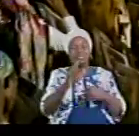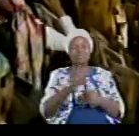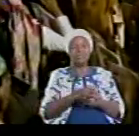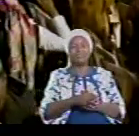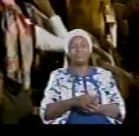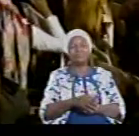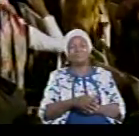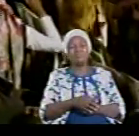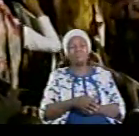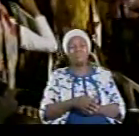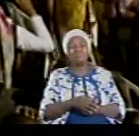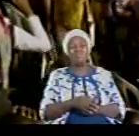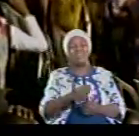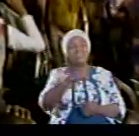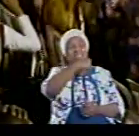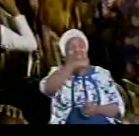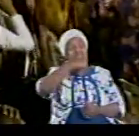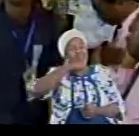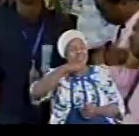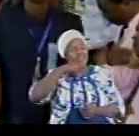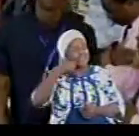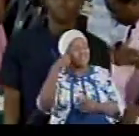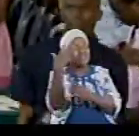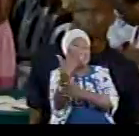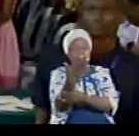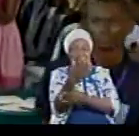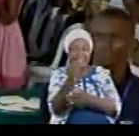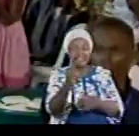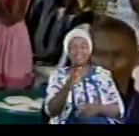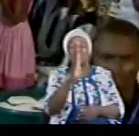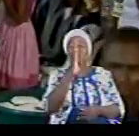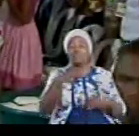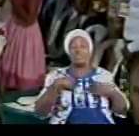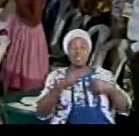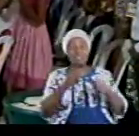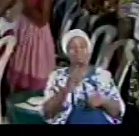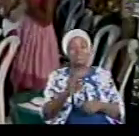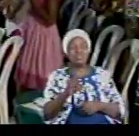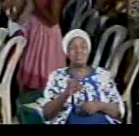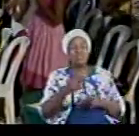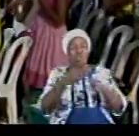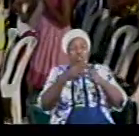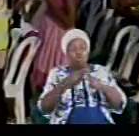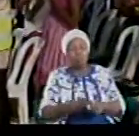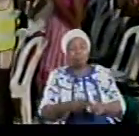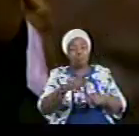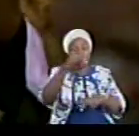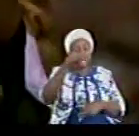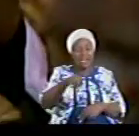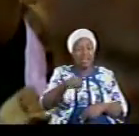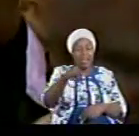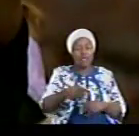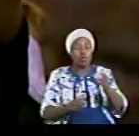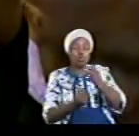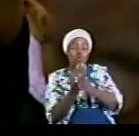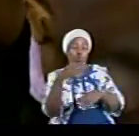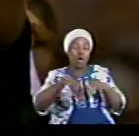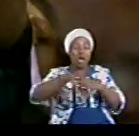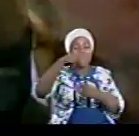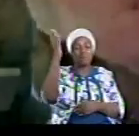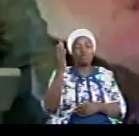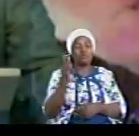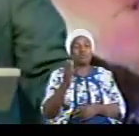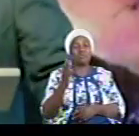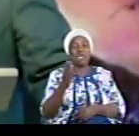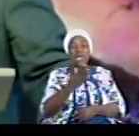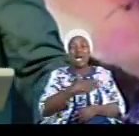with that hands be healed short leg grow out and